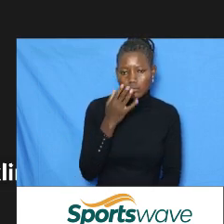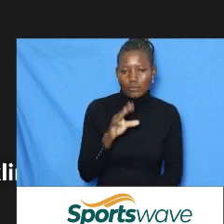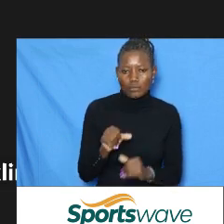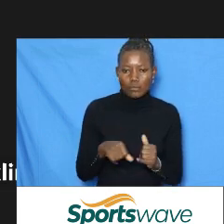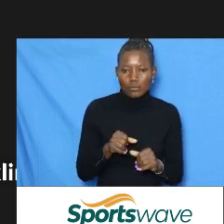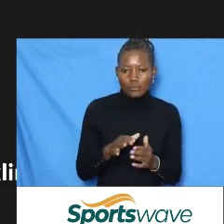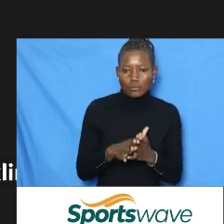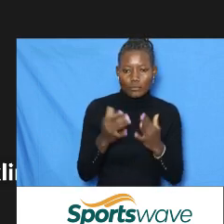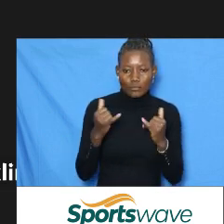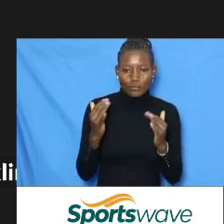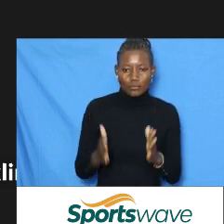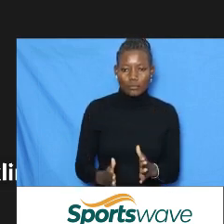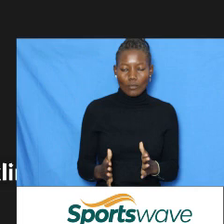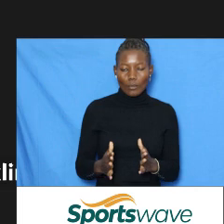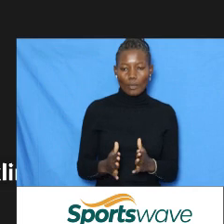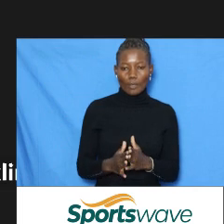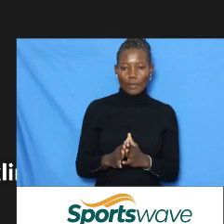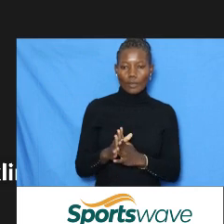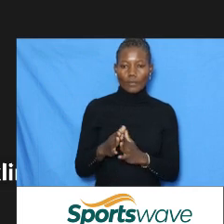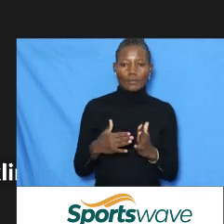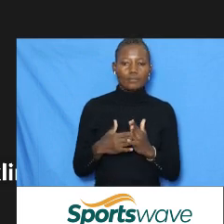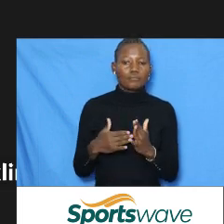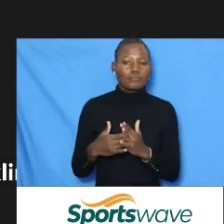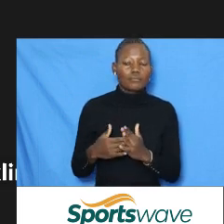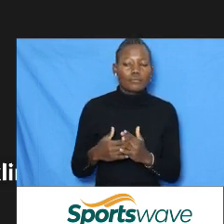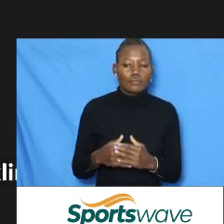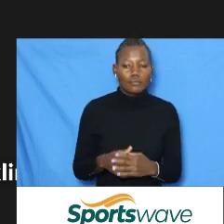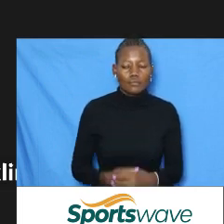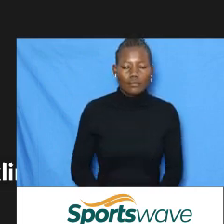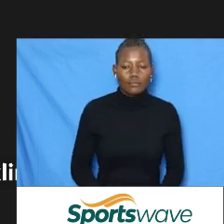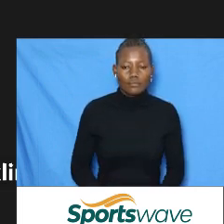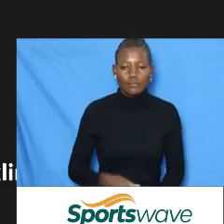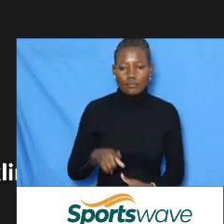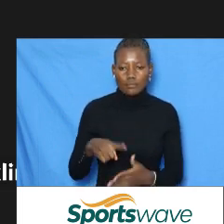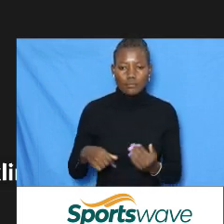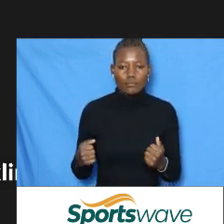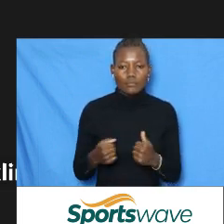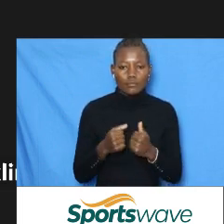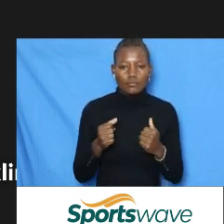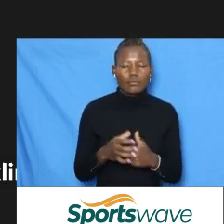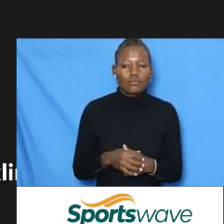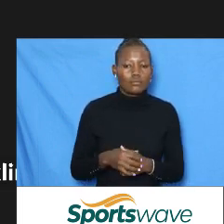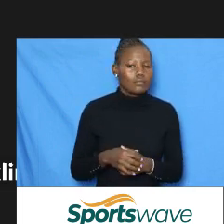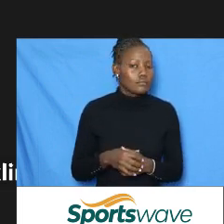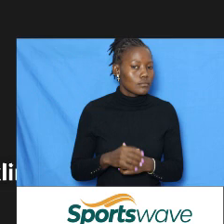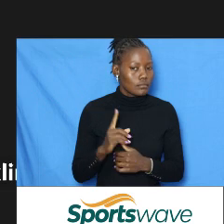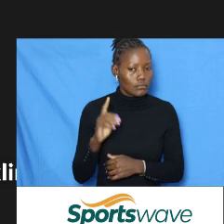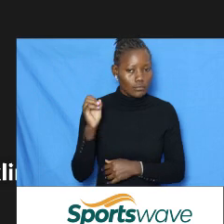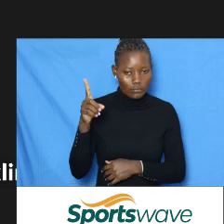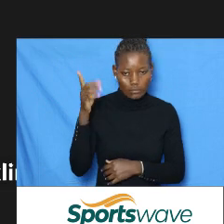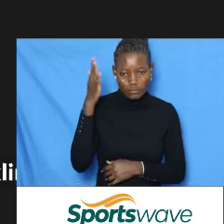athlete biological passport. Now, what happens is that once you are identified